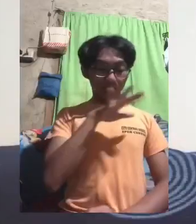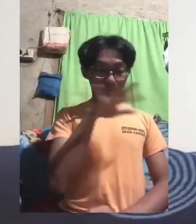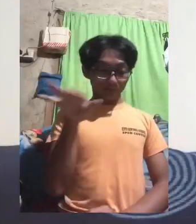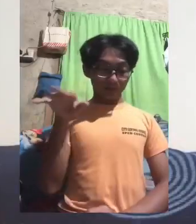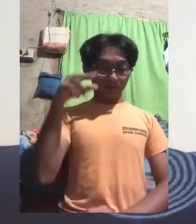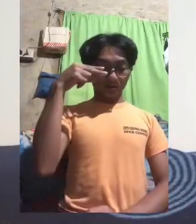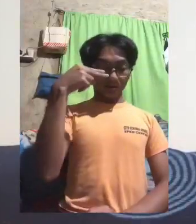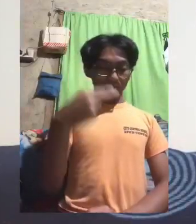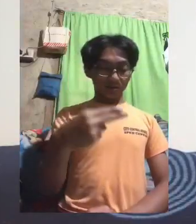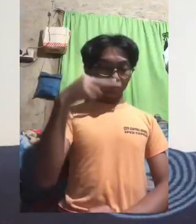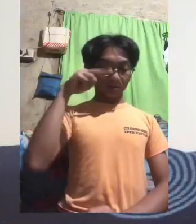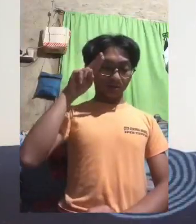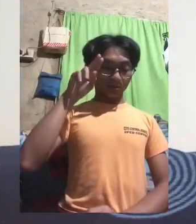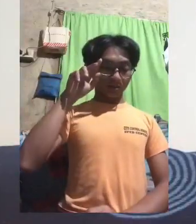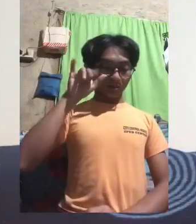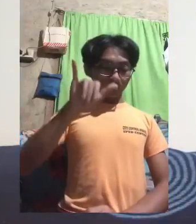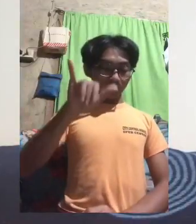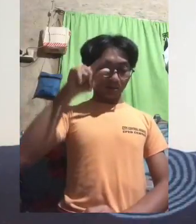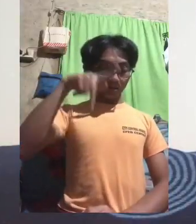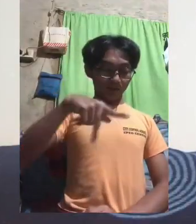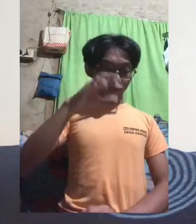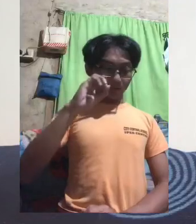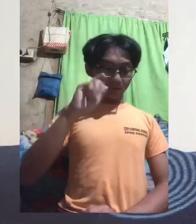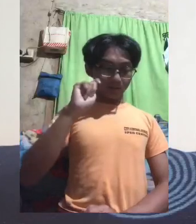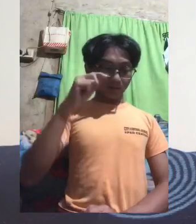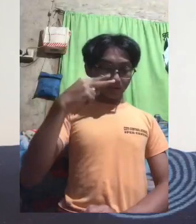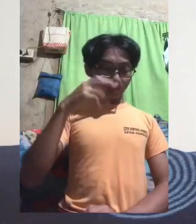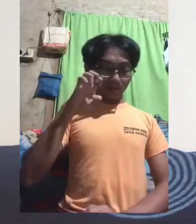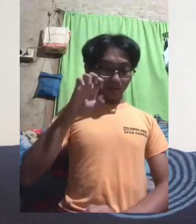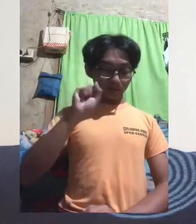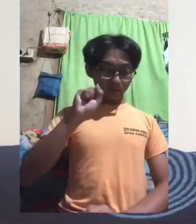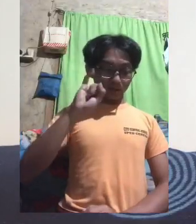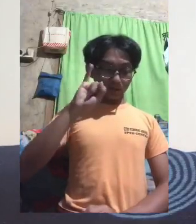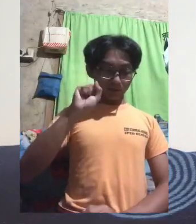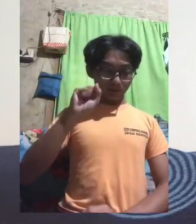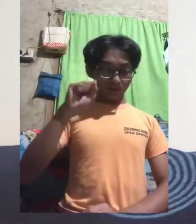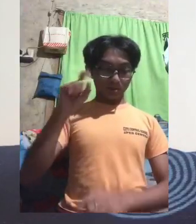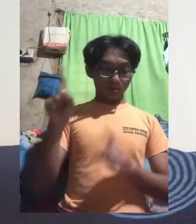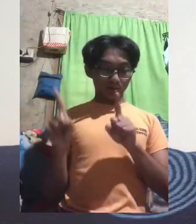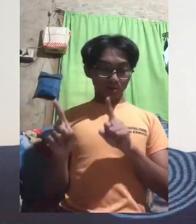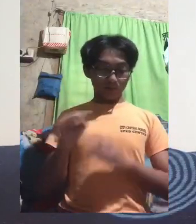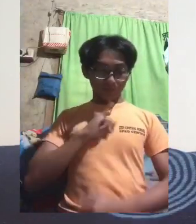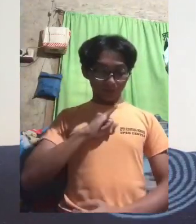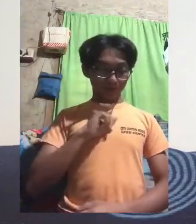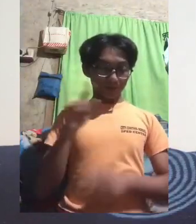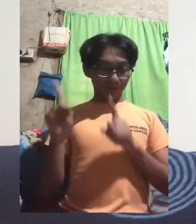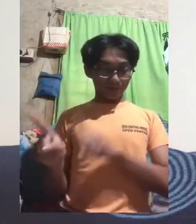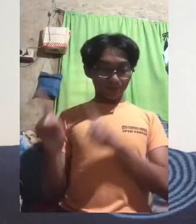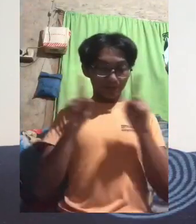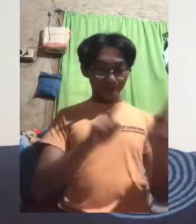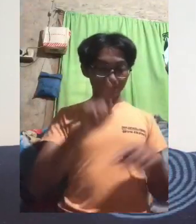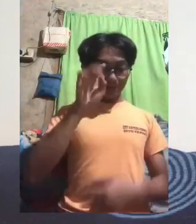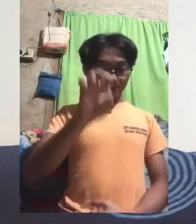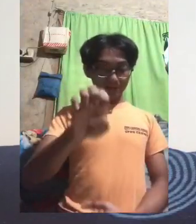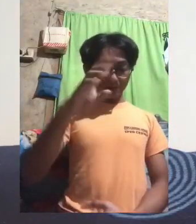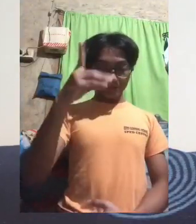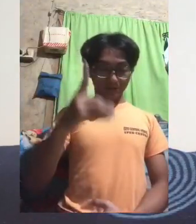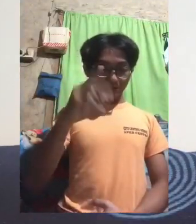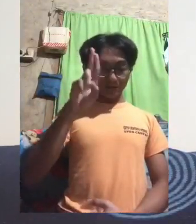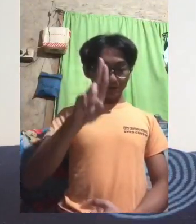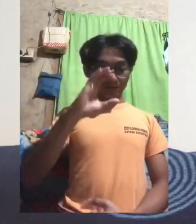The hypothesis is a statement that the researcher wants to test. It is an educated guess or prediction based on